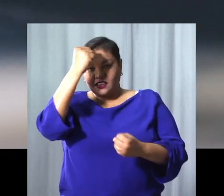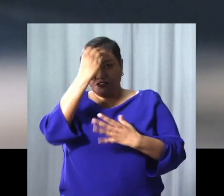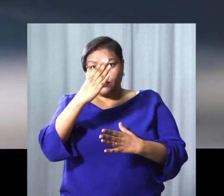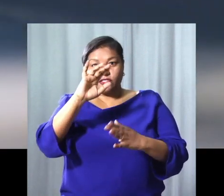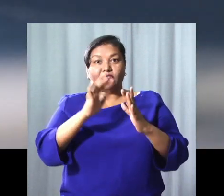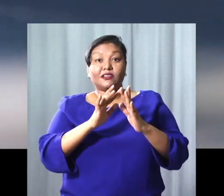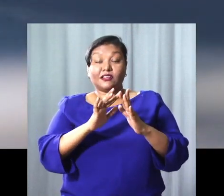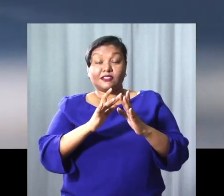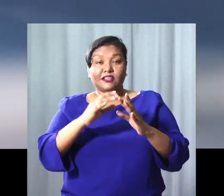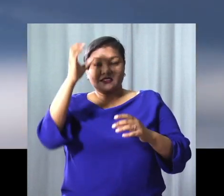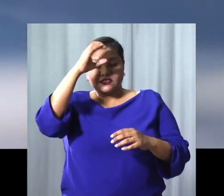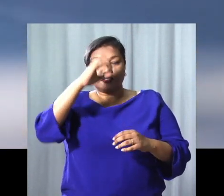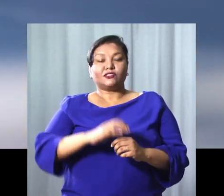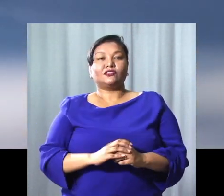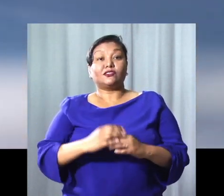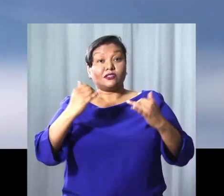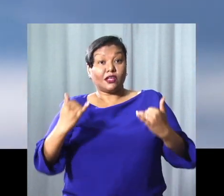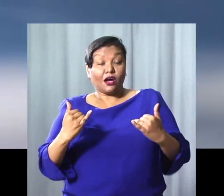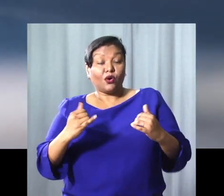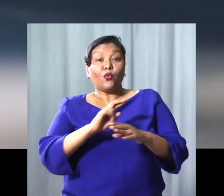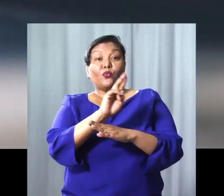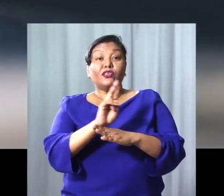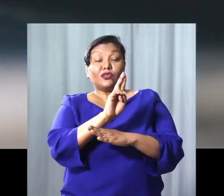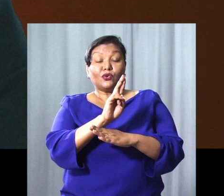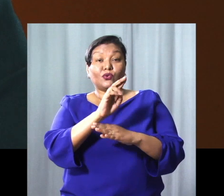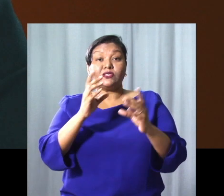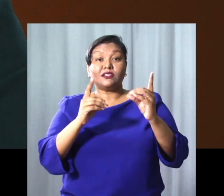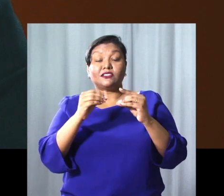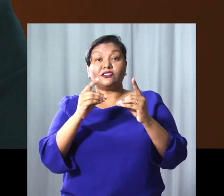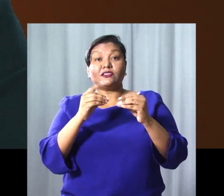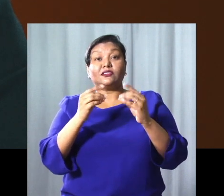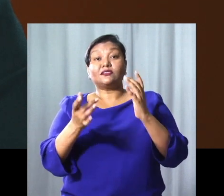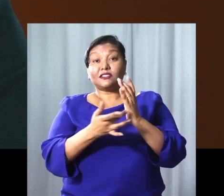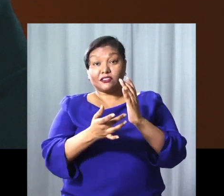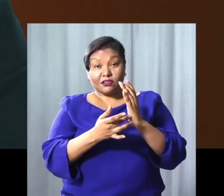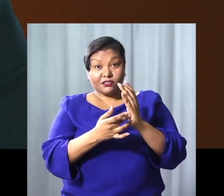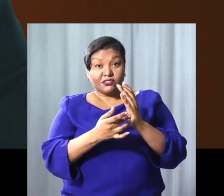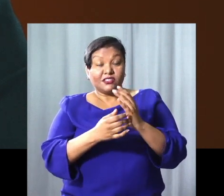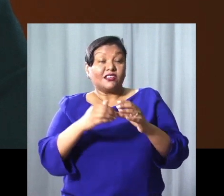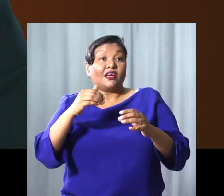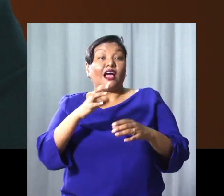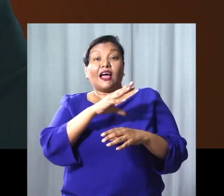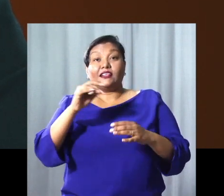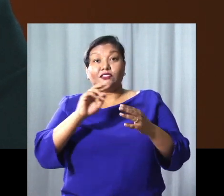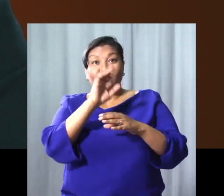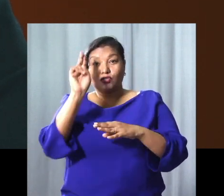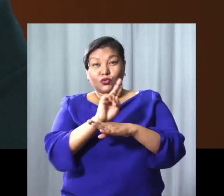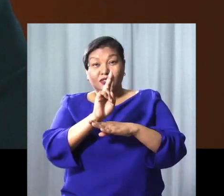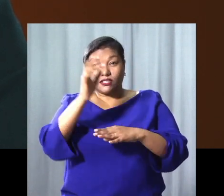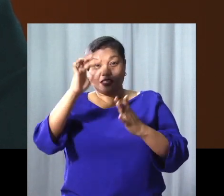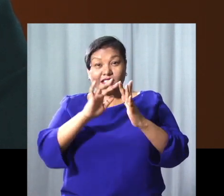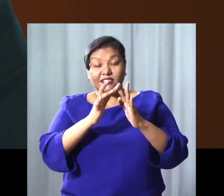access information online. As a result, we have now incorporated digital technology